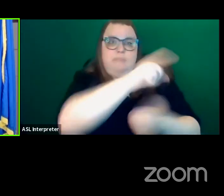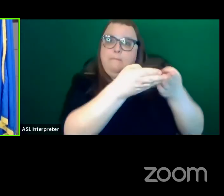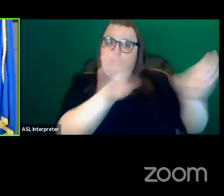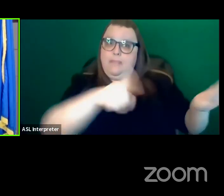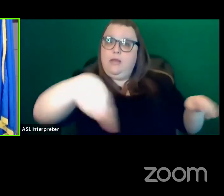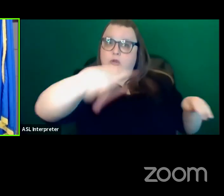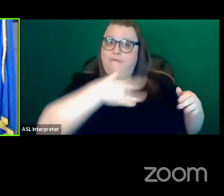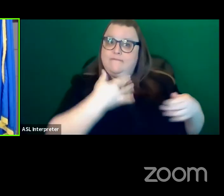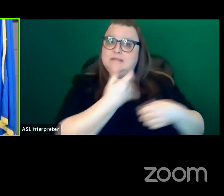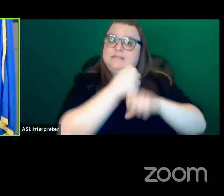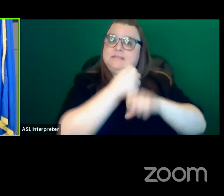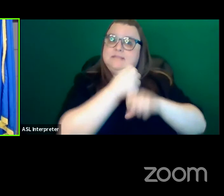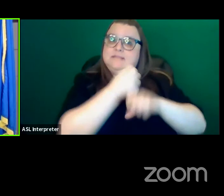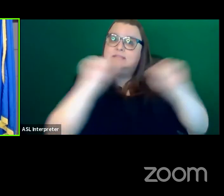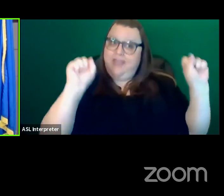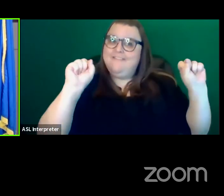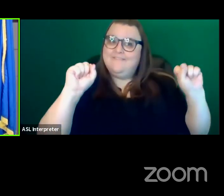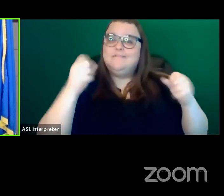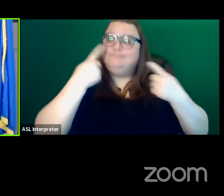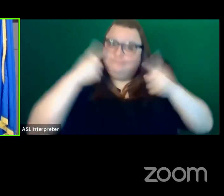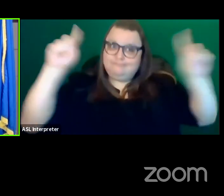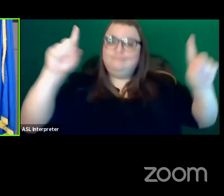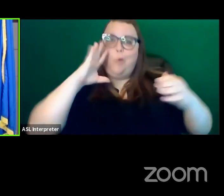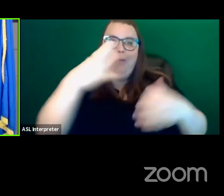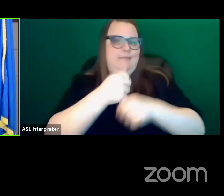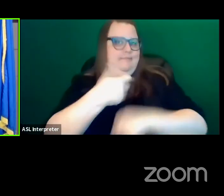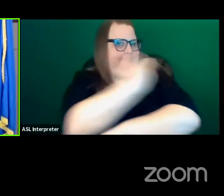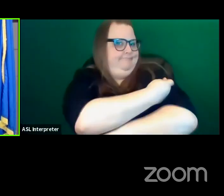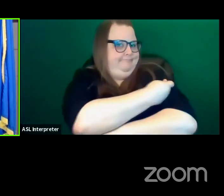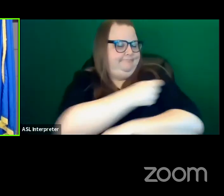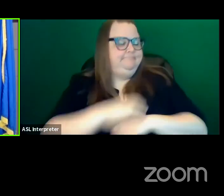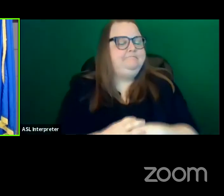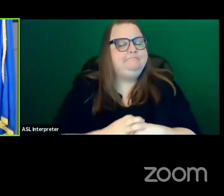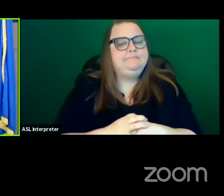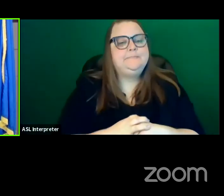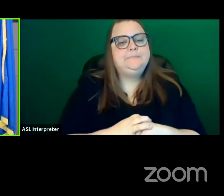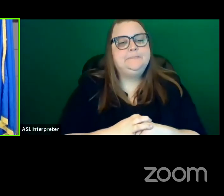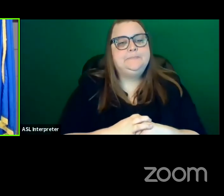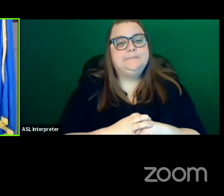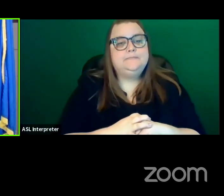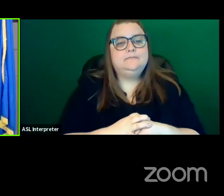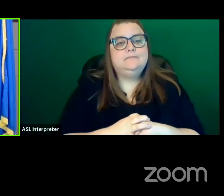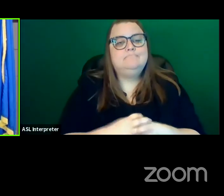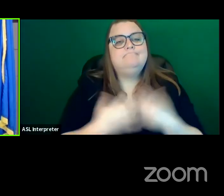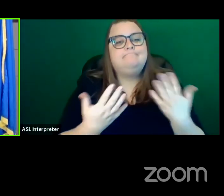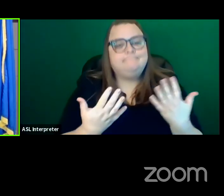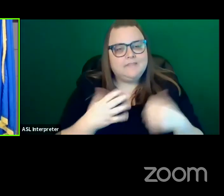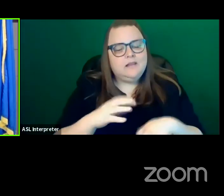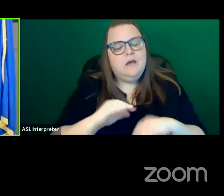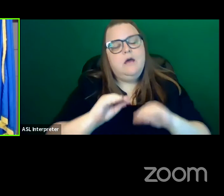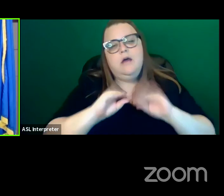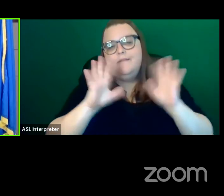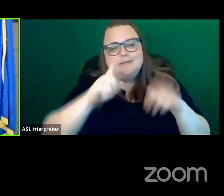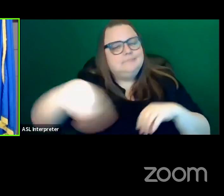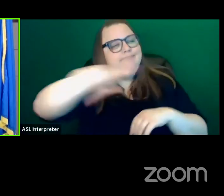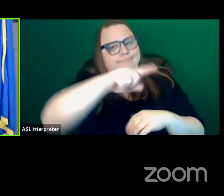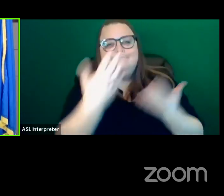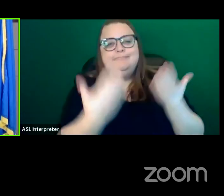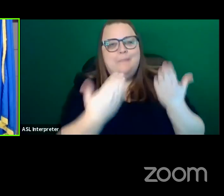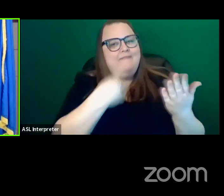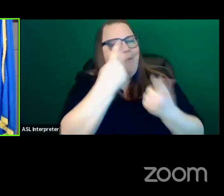safety, efficacy, and implementation efforts. It is natural for the public to have questions about a